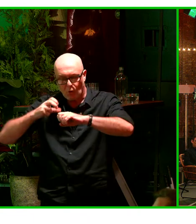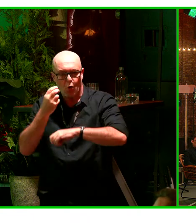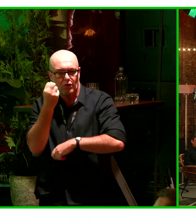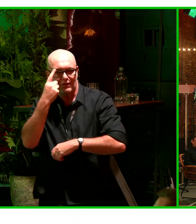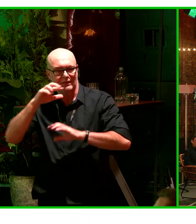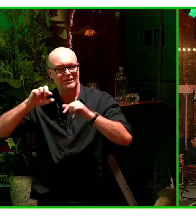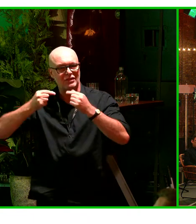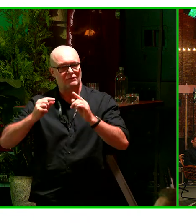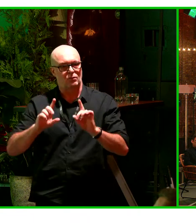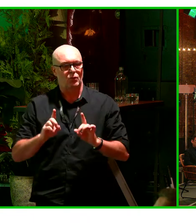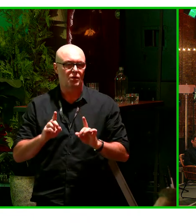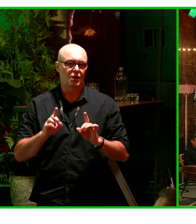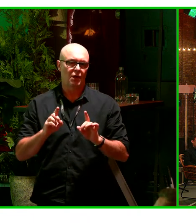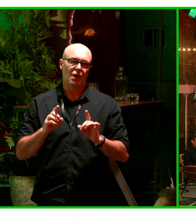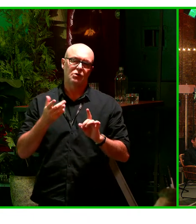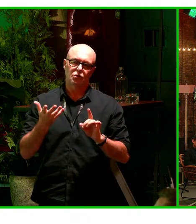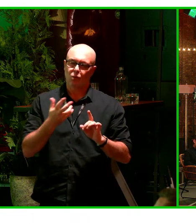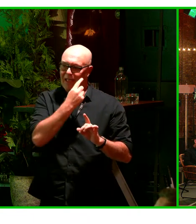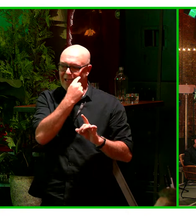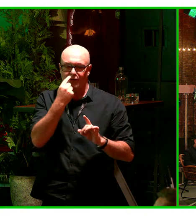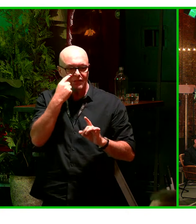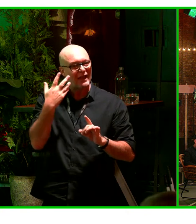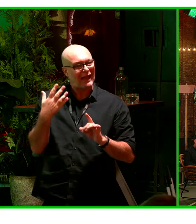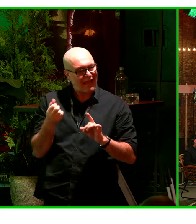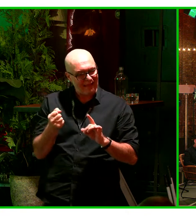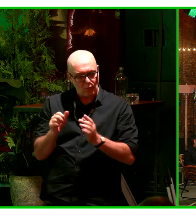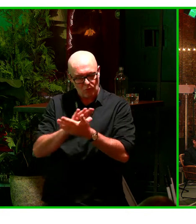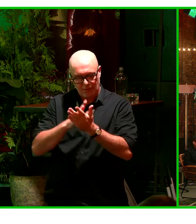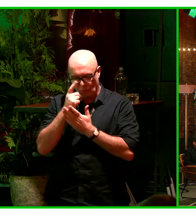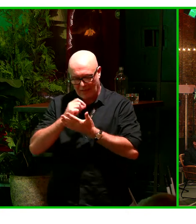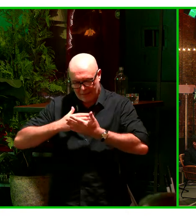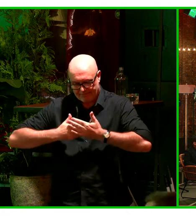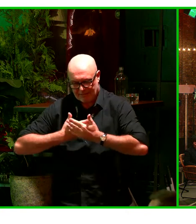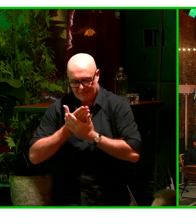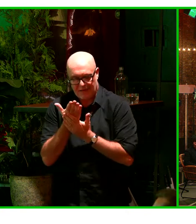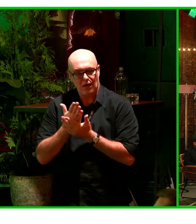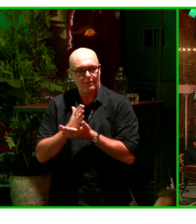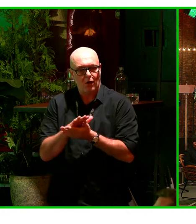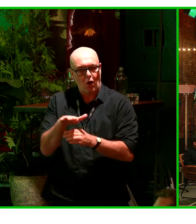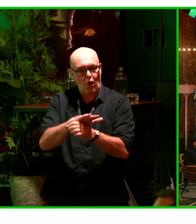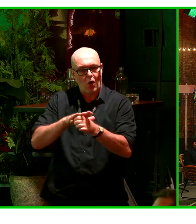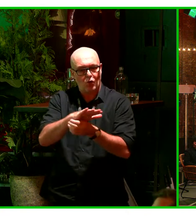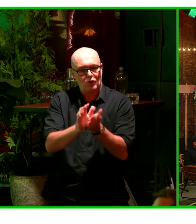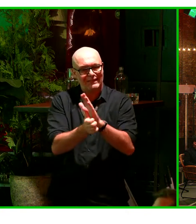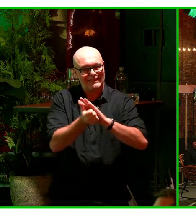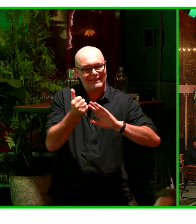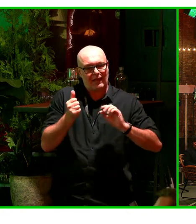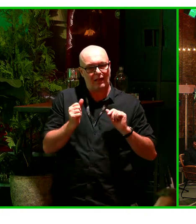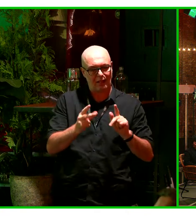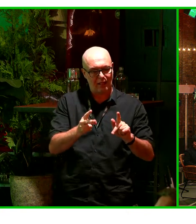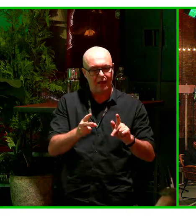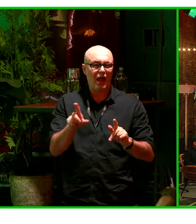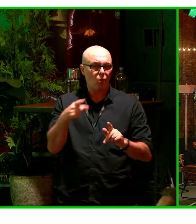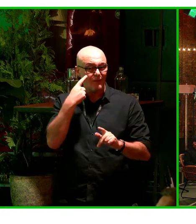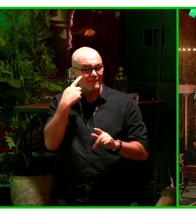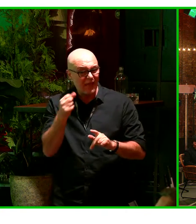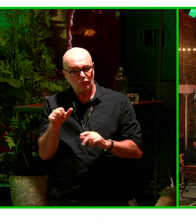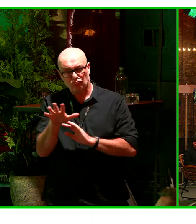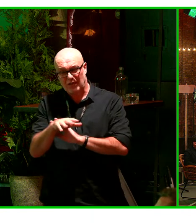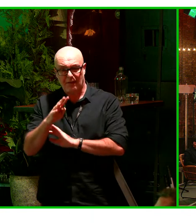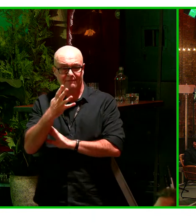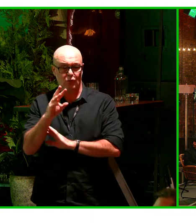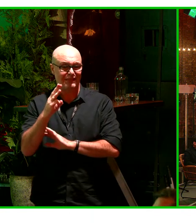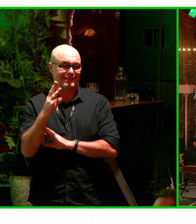were so that we had the evidence we needed to develop the local skills system. And we did find that about 47% of